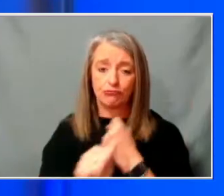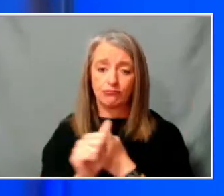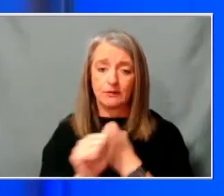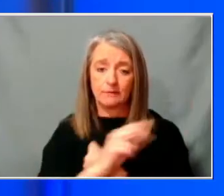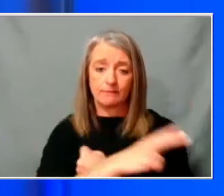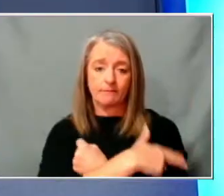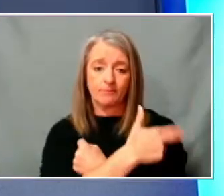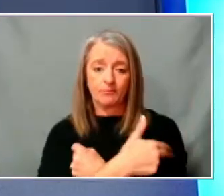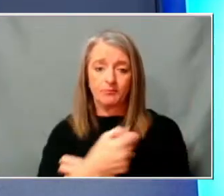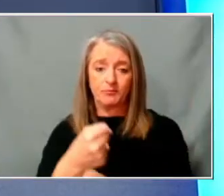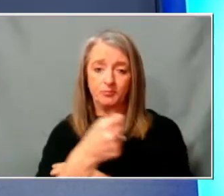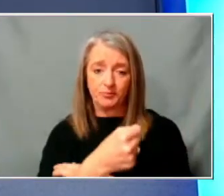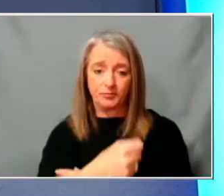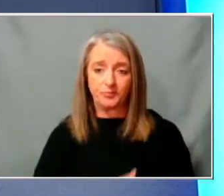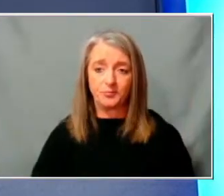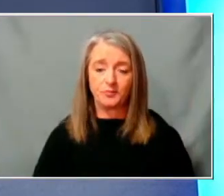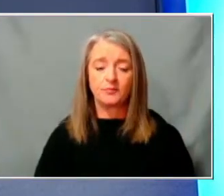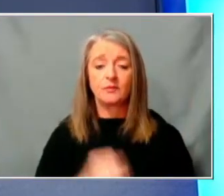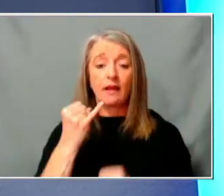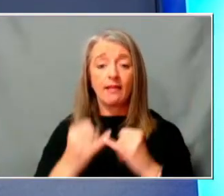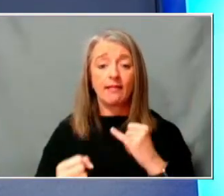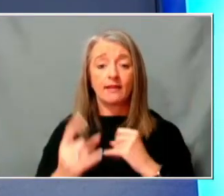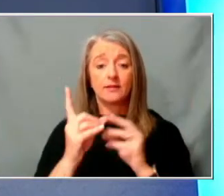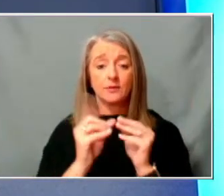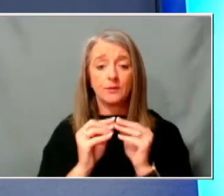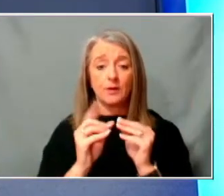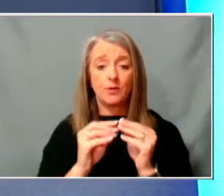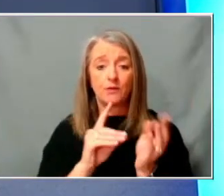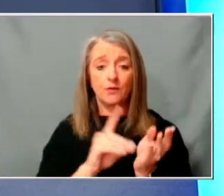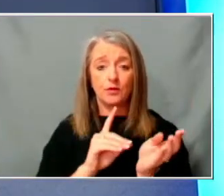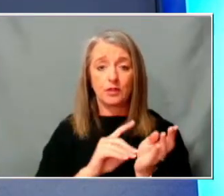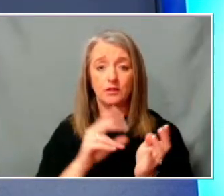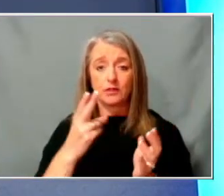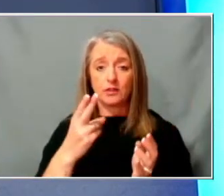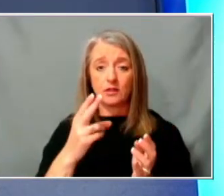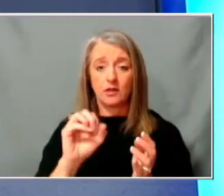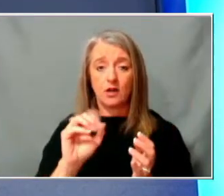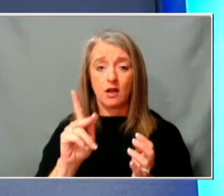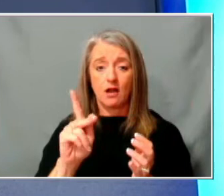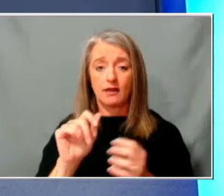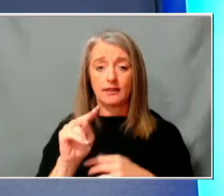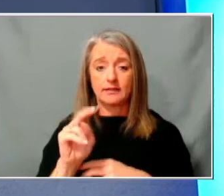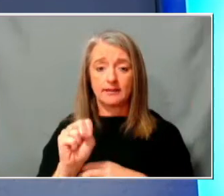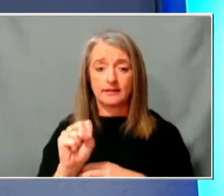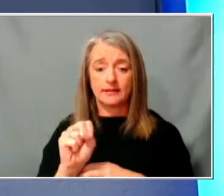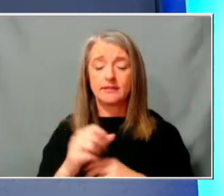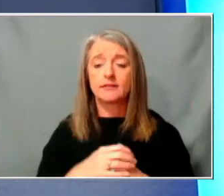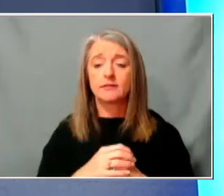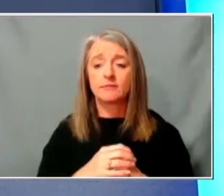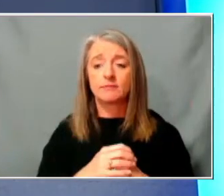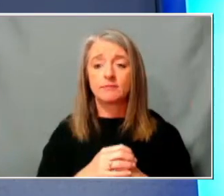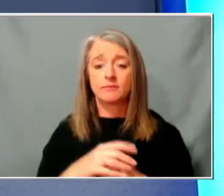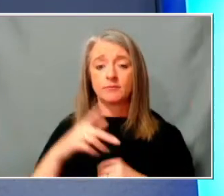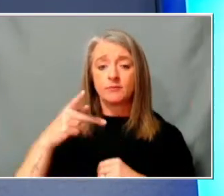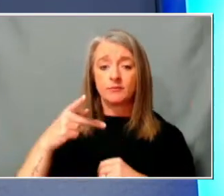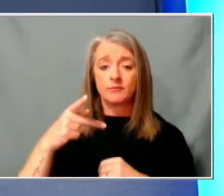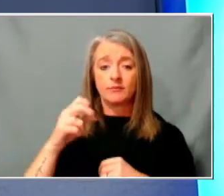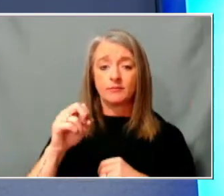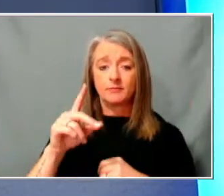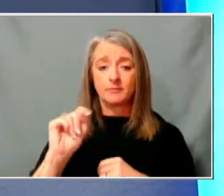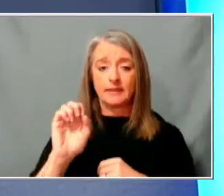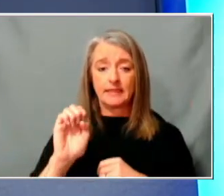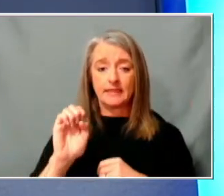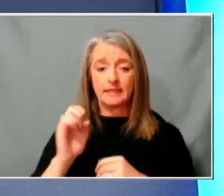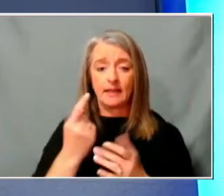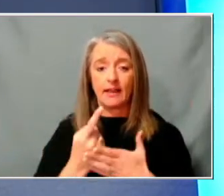hospitalization and severe disease. I have one last question for Dr. Hawkinson. One of our viewers, Pete, wrote in, last week